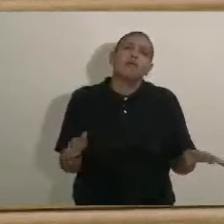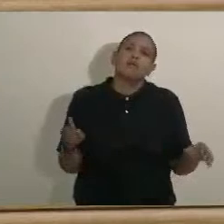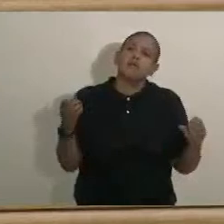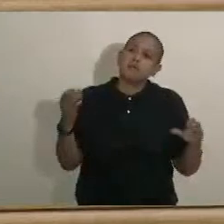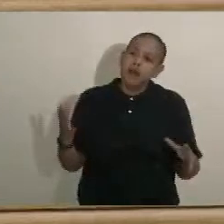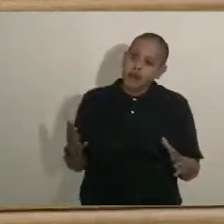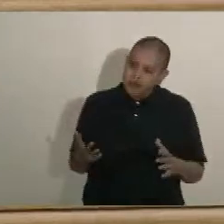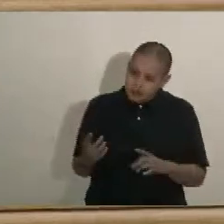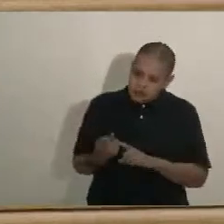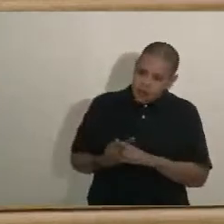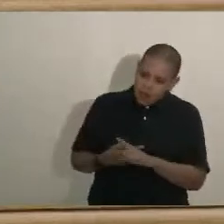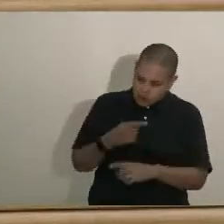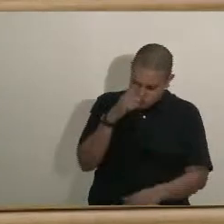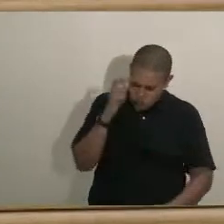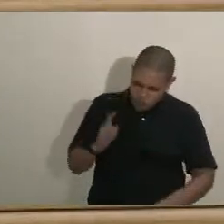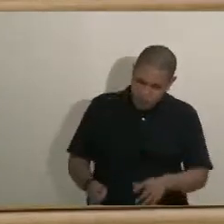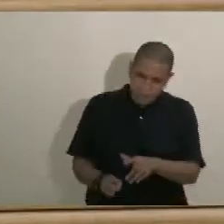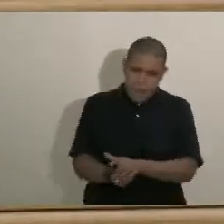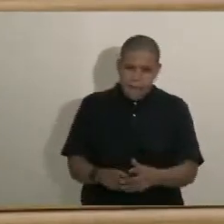approach?